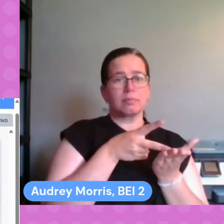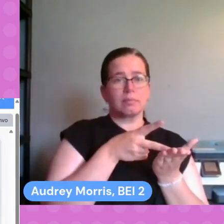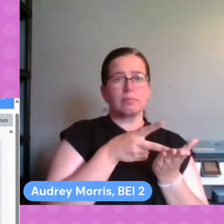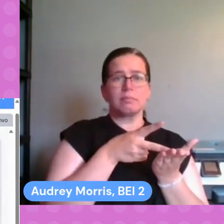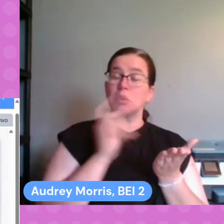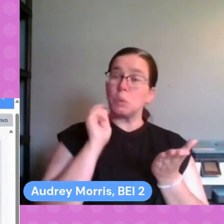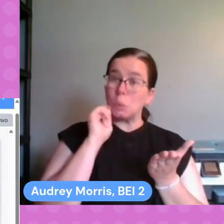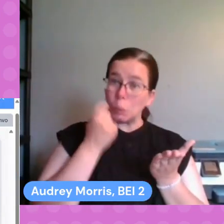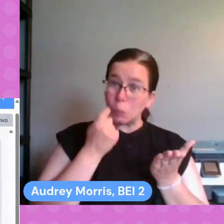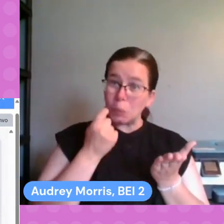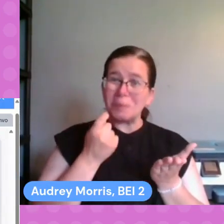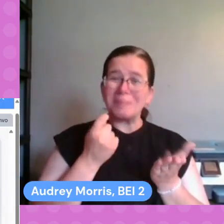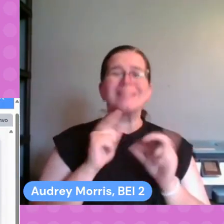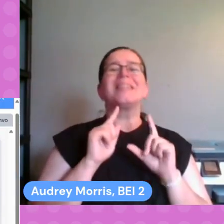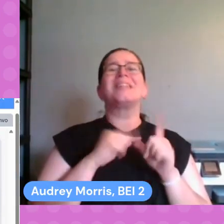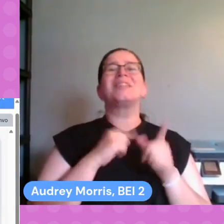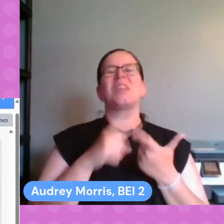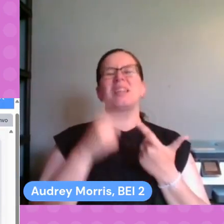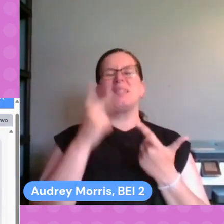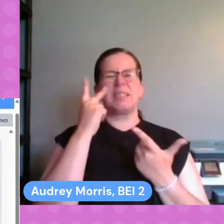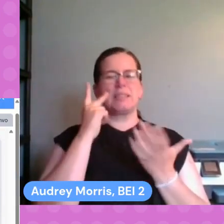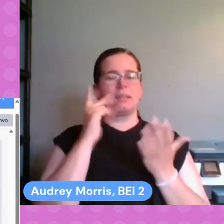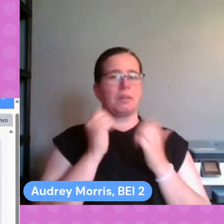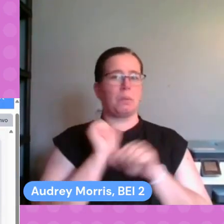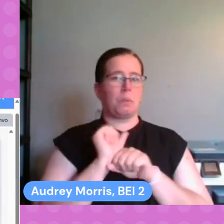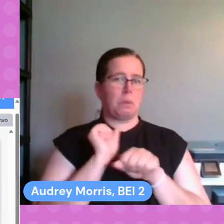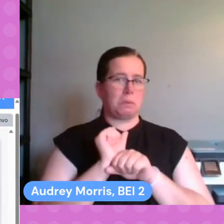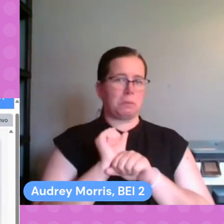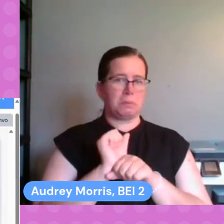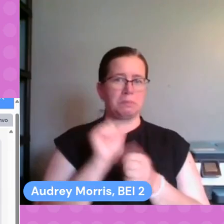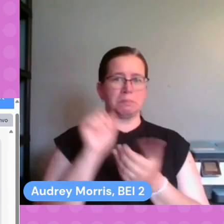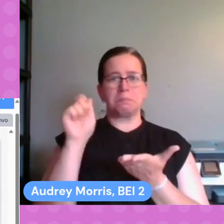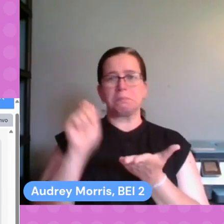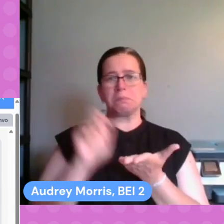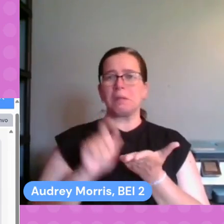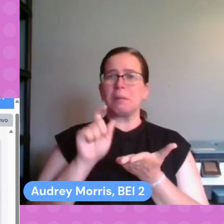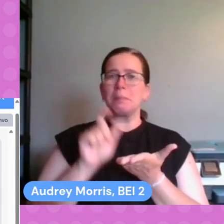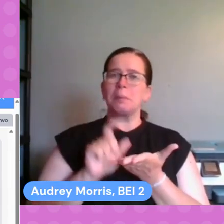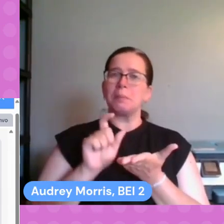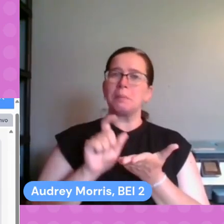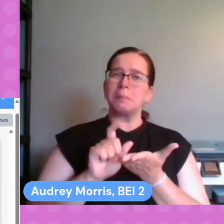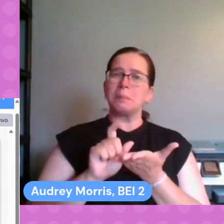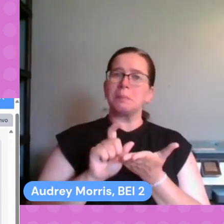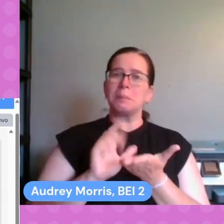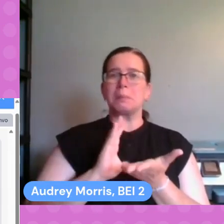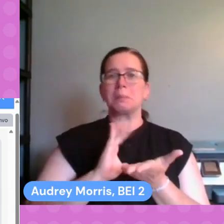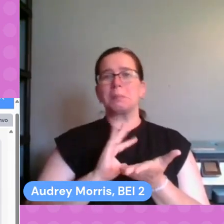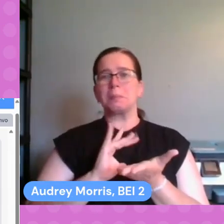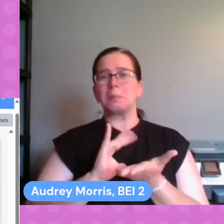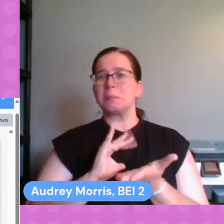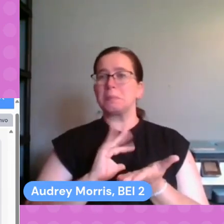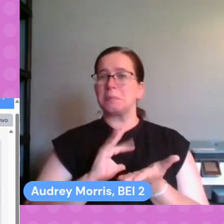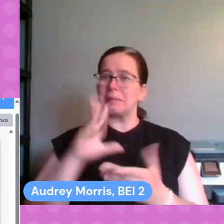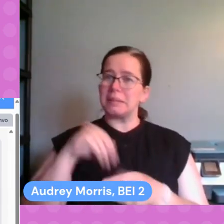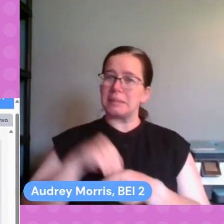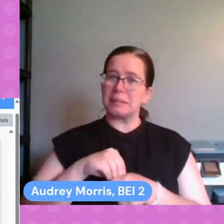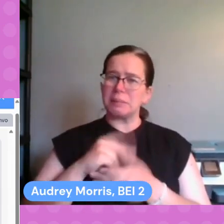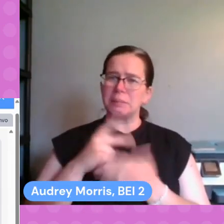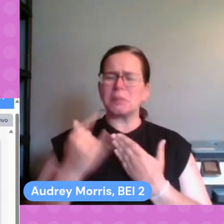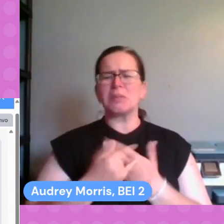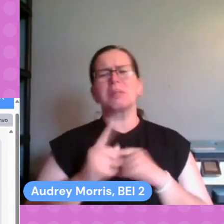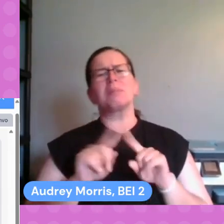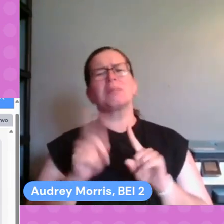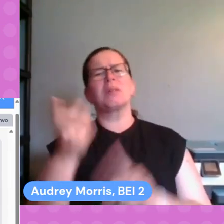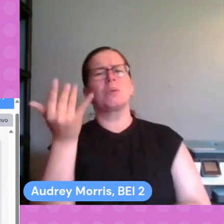cool. So let's see how it works. Click that. Yay, awesome. It's in my project. But hold